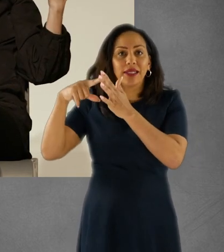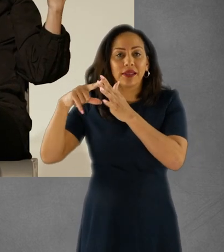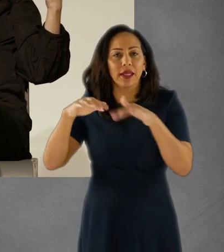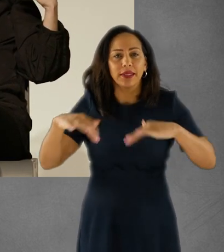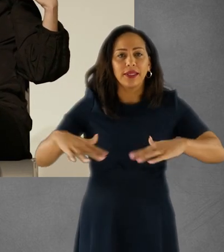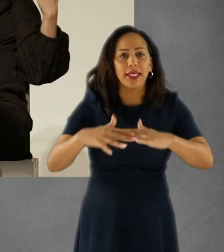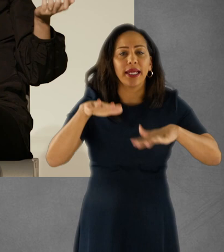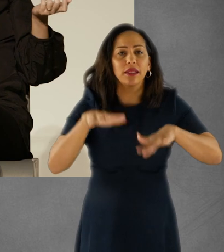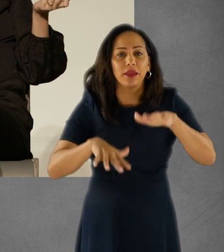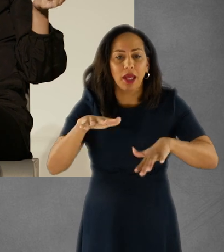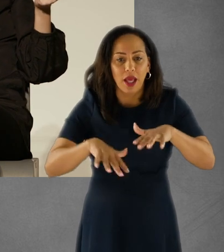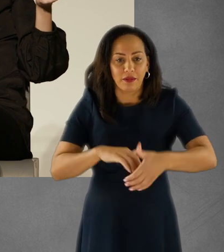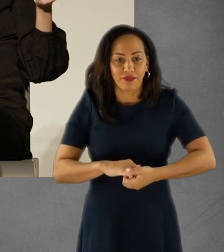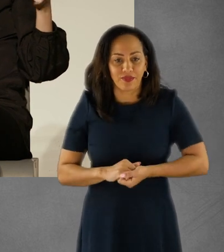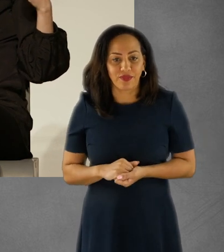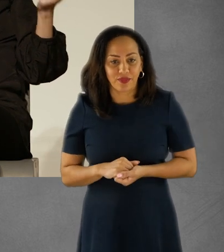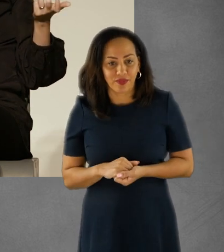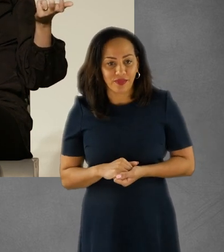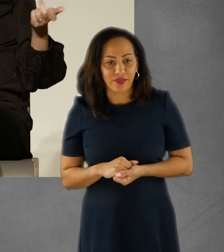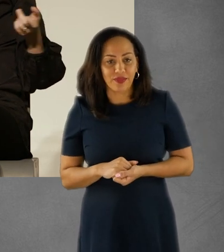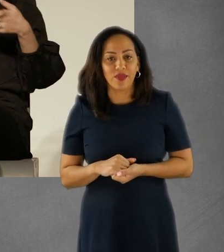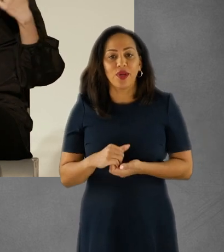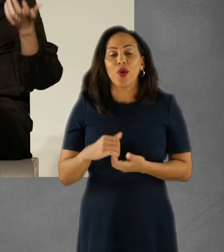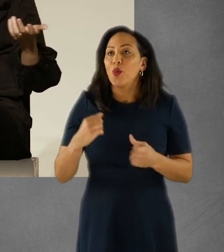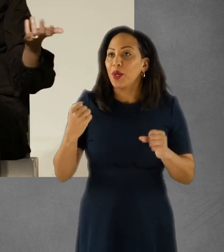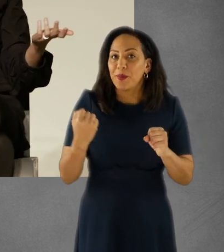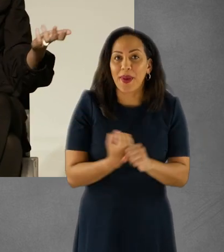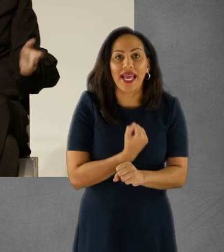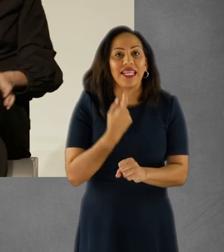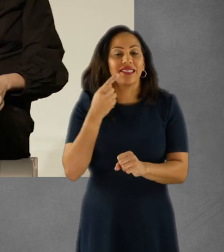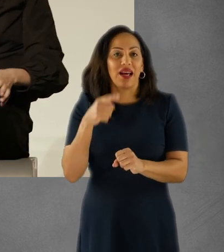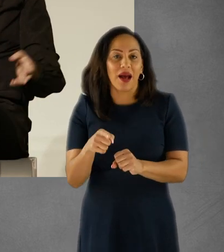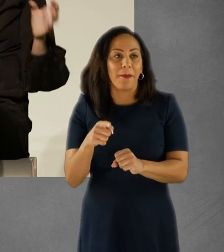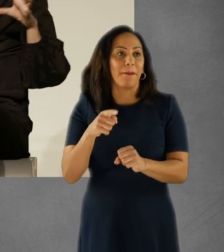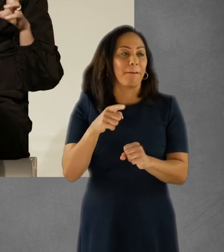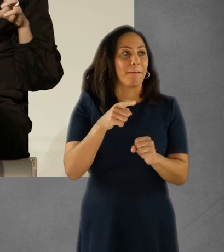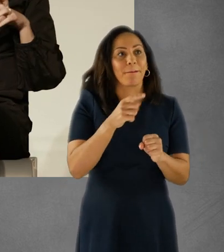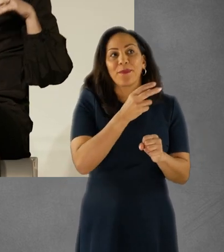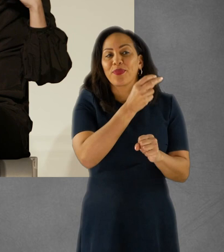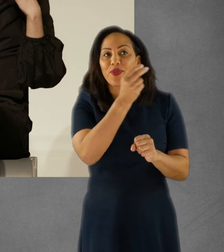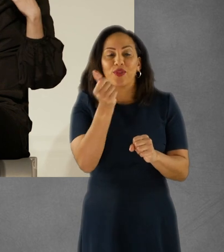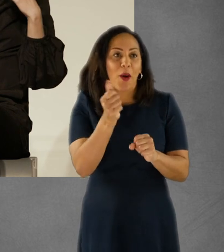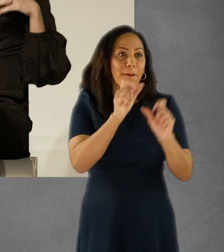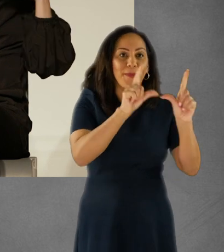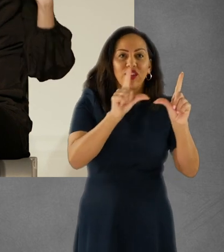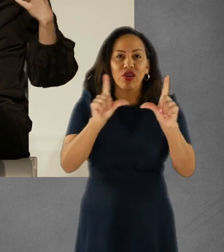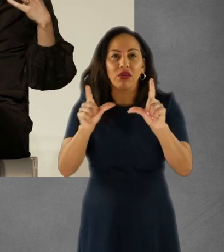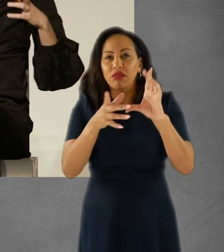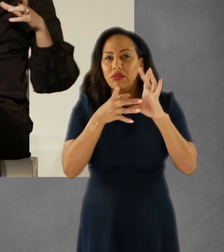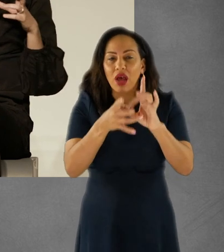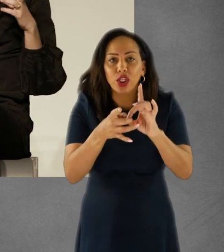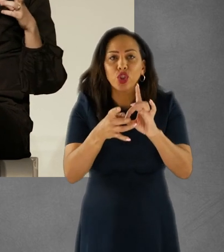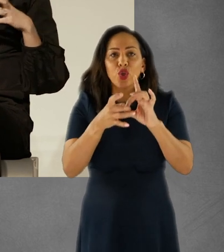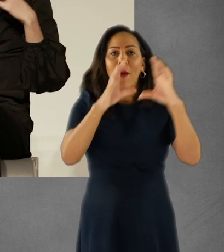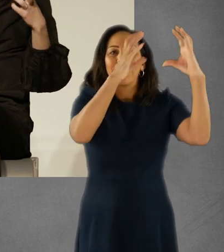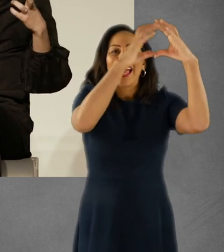made with a planetarium software that's making planetarium shows, and then also some footage of coral